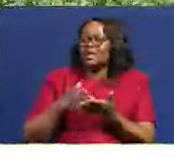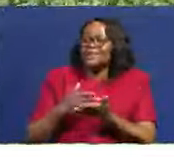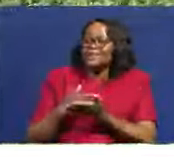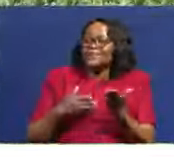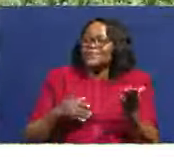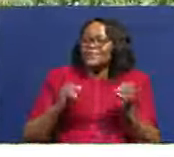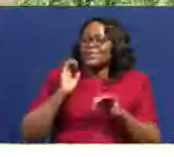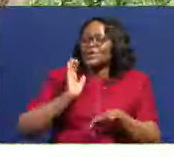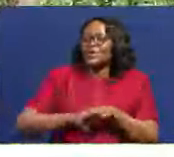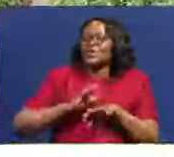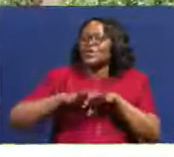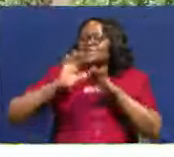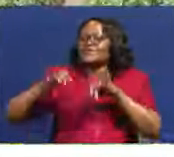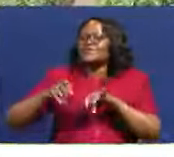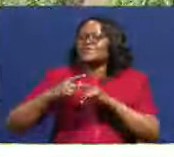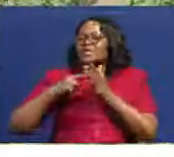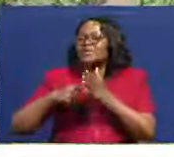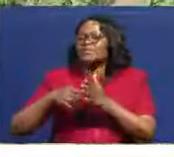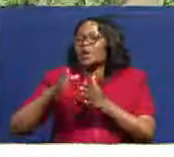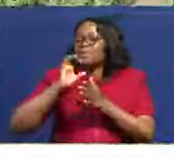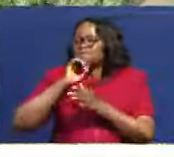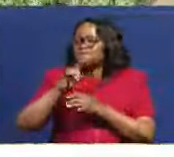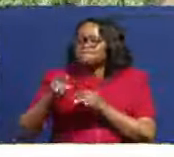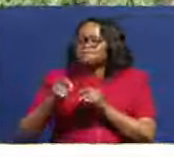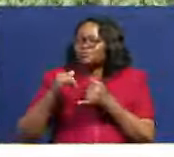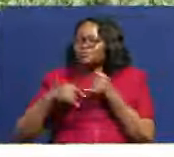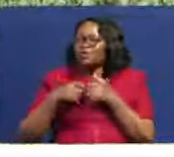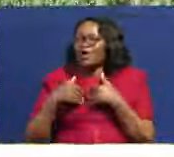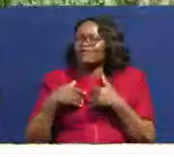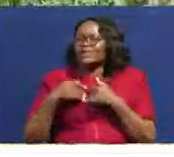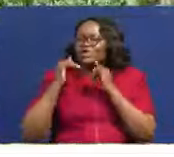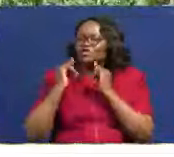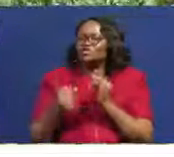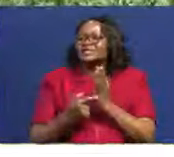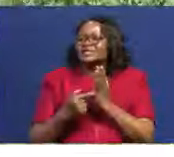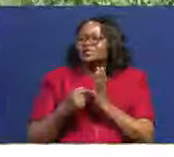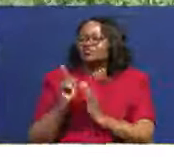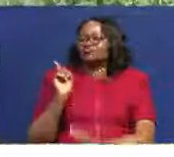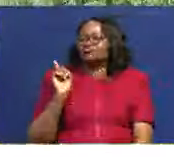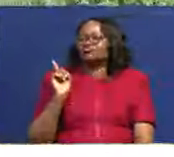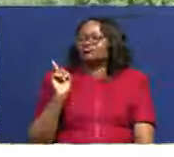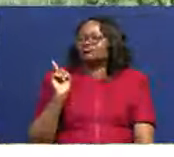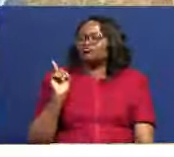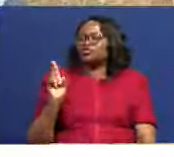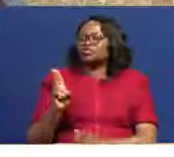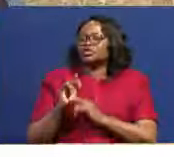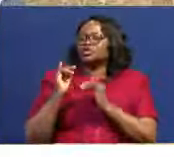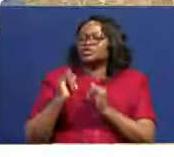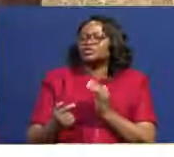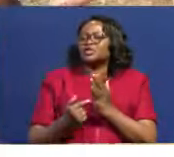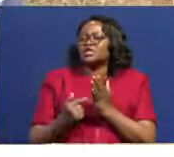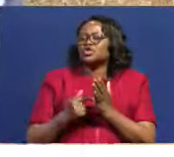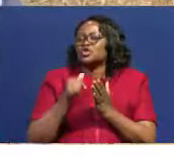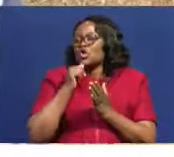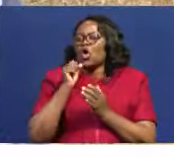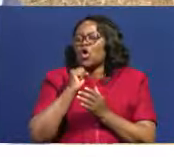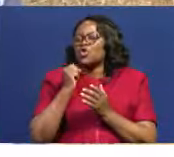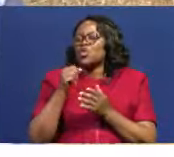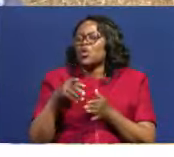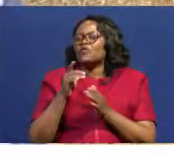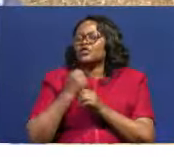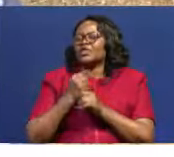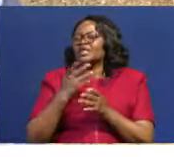they may be good in farming. Like irrigation, irrigation is also enjoyable. The way it is a new technology in a way, using the new technology. It's not just the old way of doing